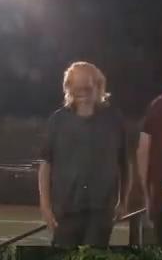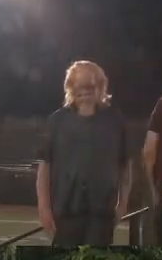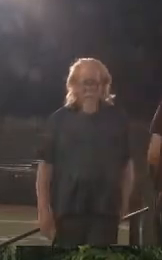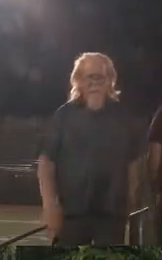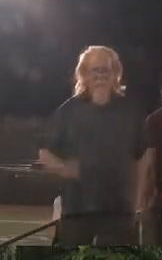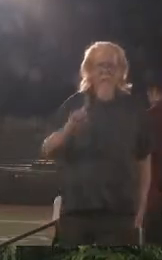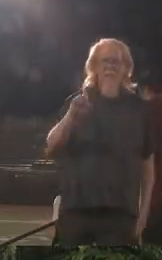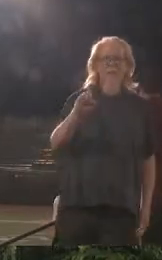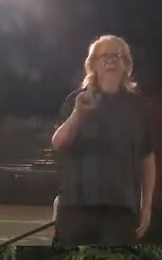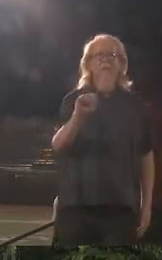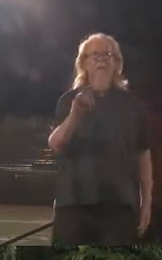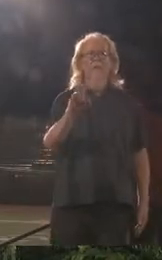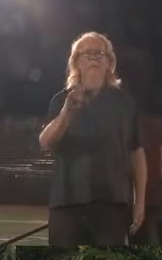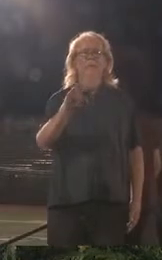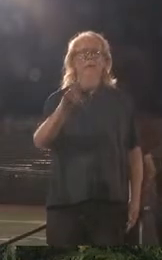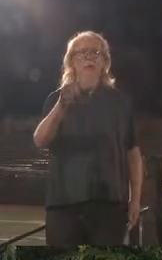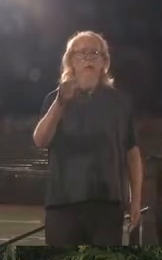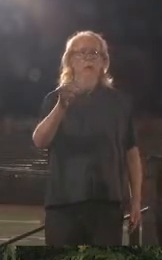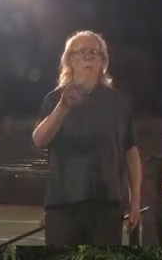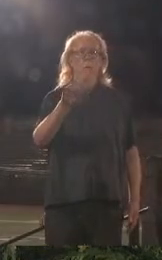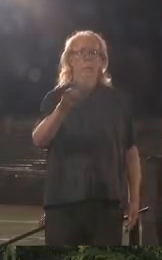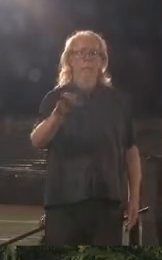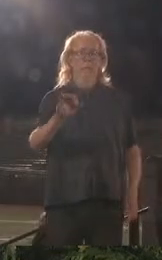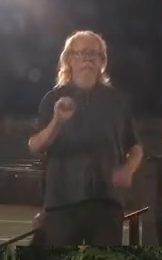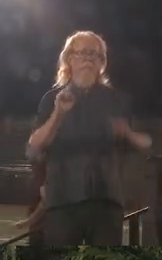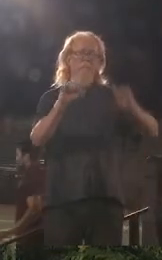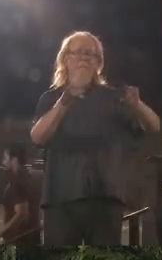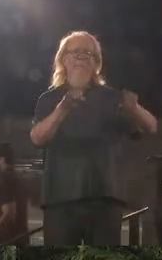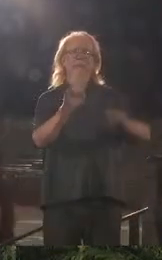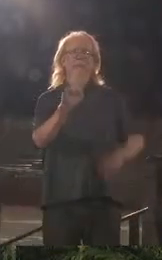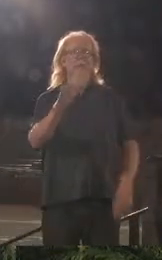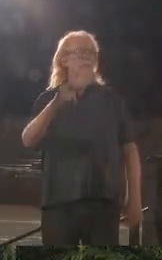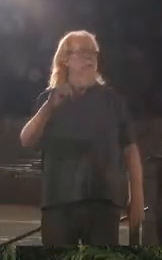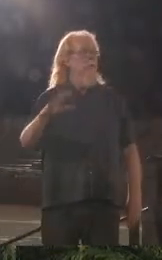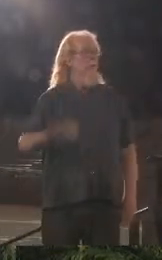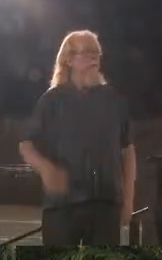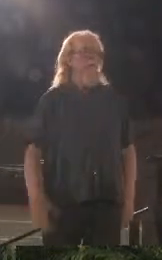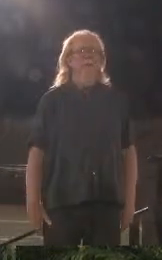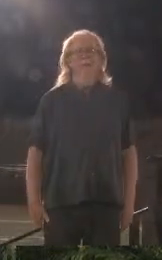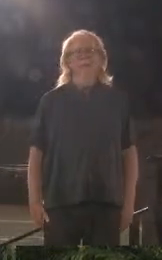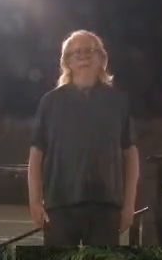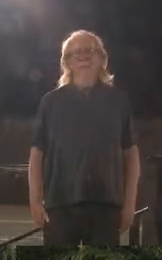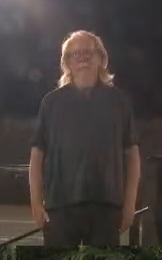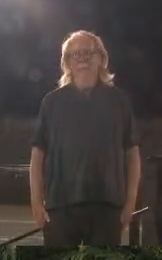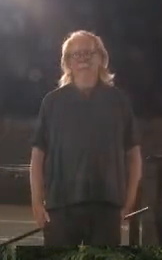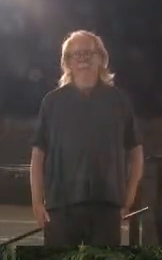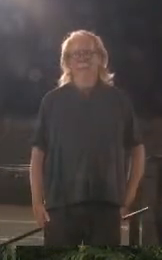Xavier Renee Gomez will be attending St. Philip's College.